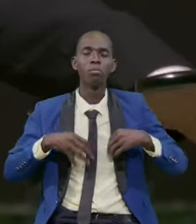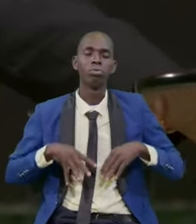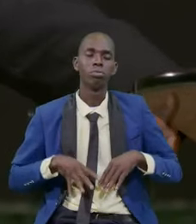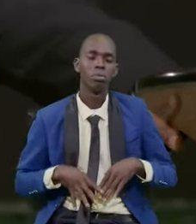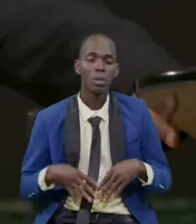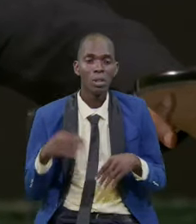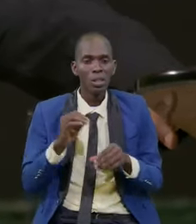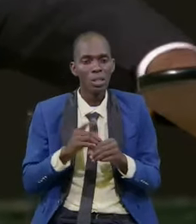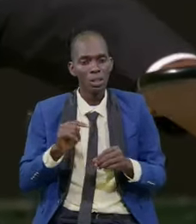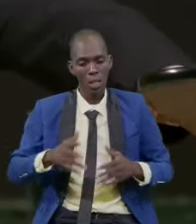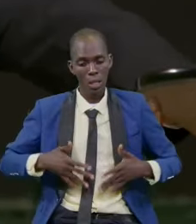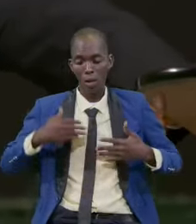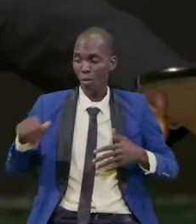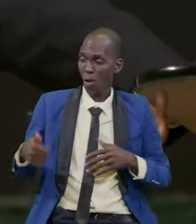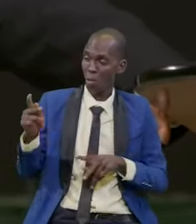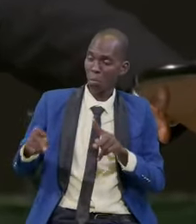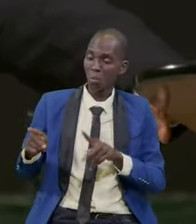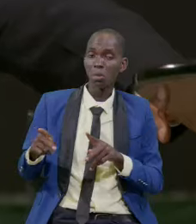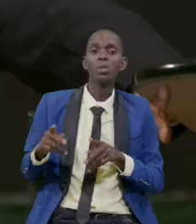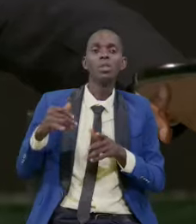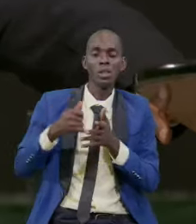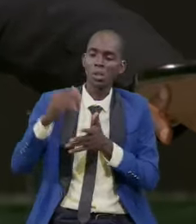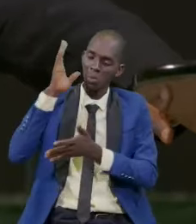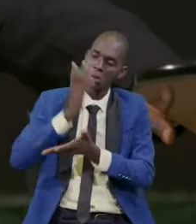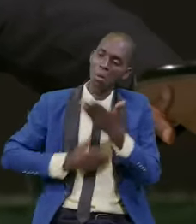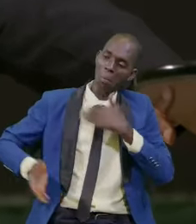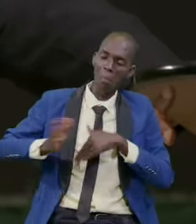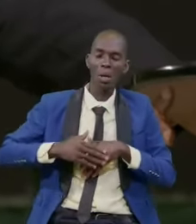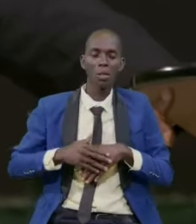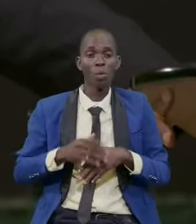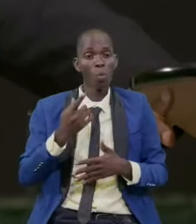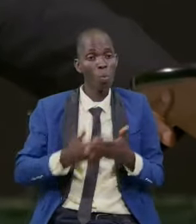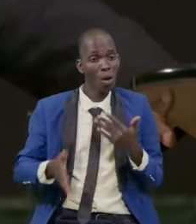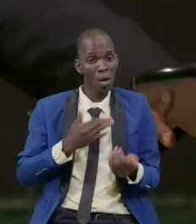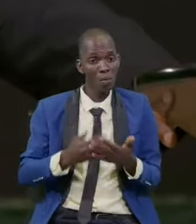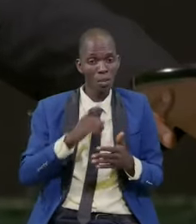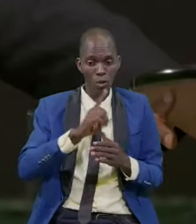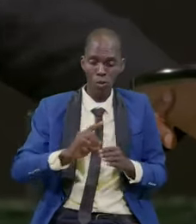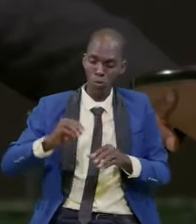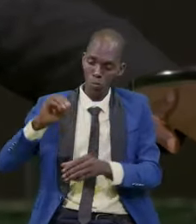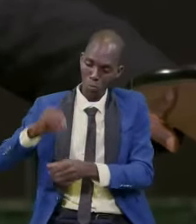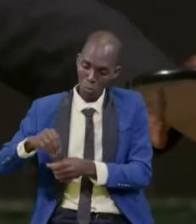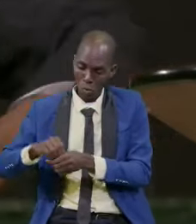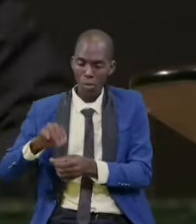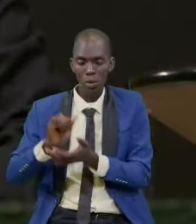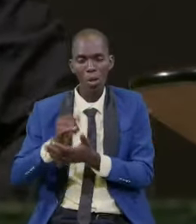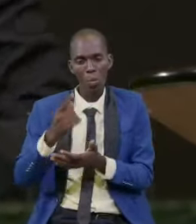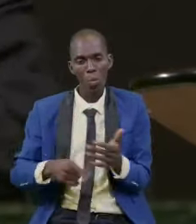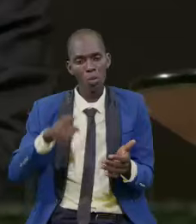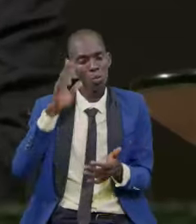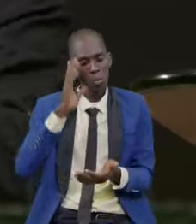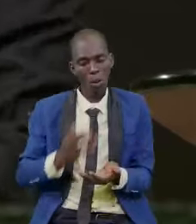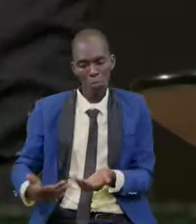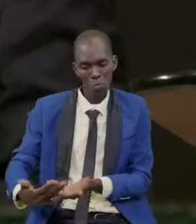lives of other people. It will come back to you. What we sow is what we reap every time. In